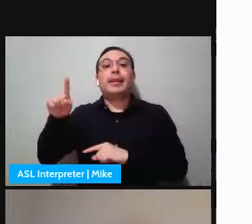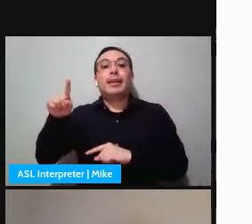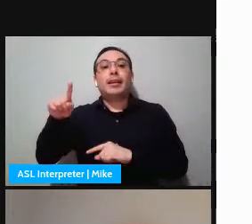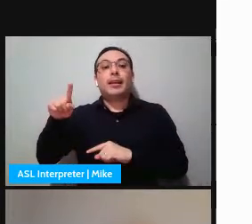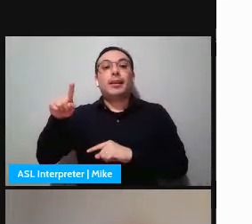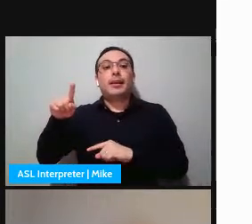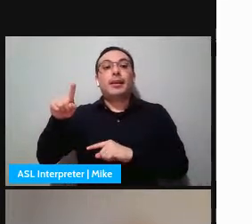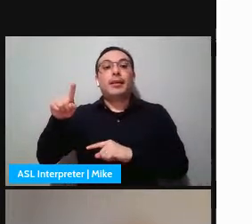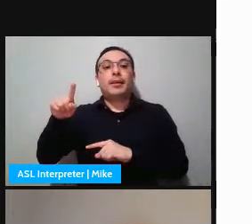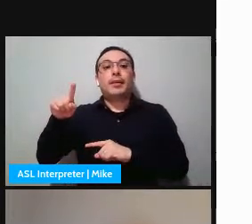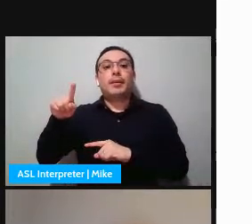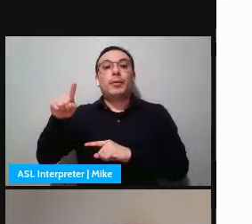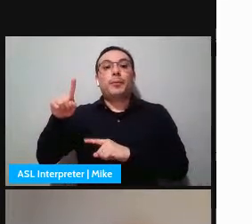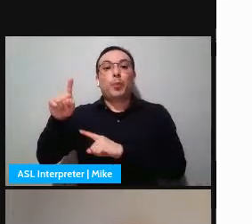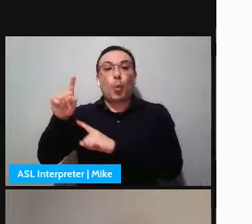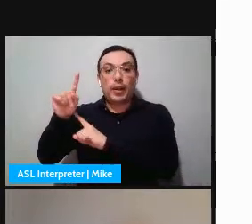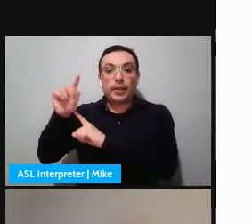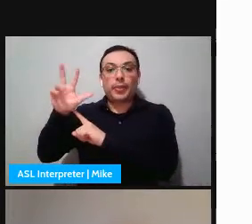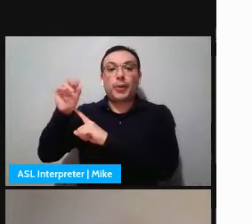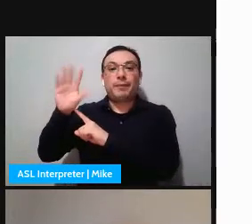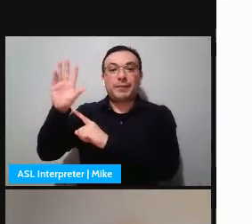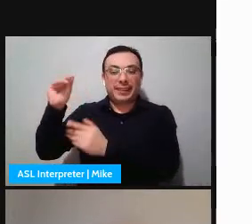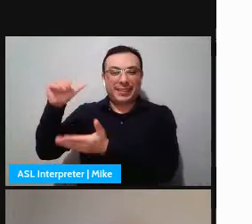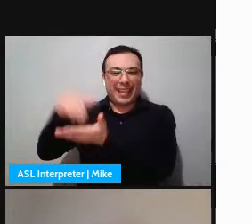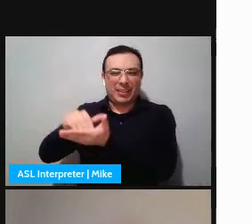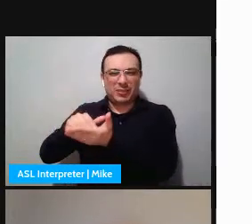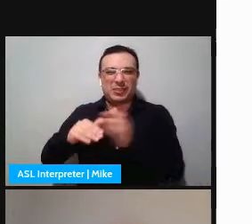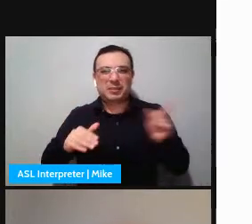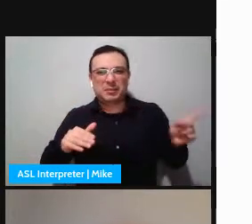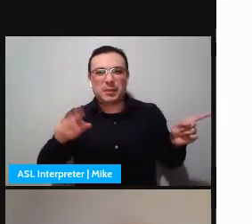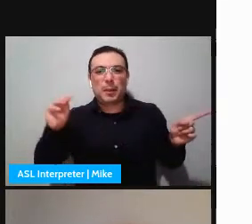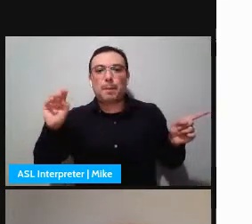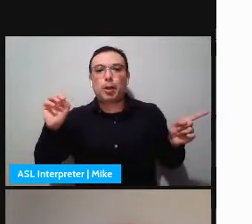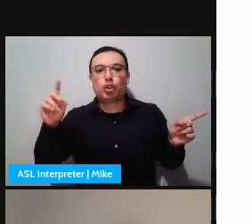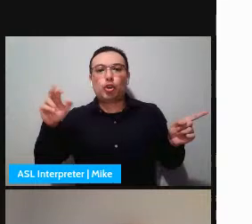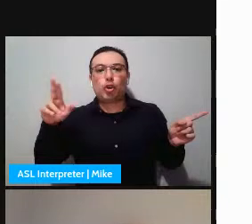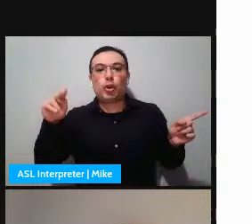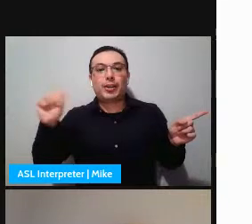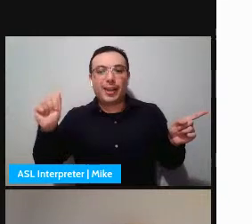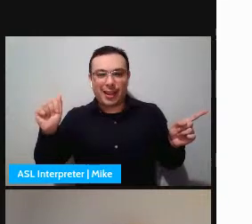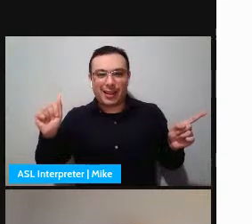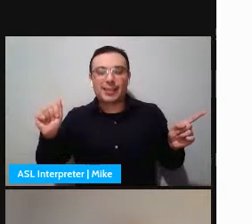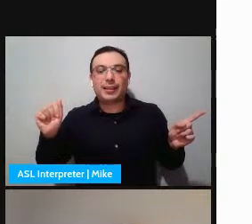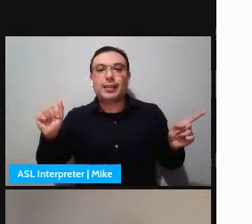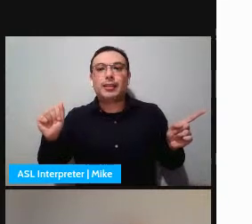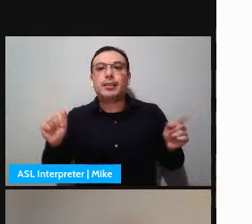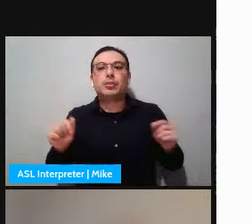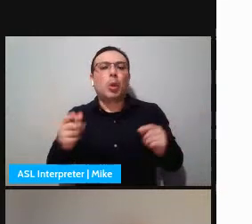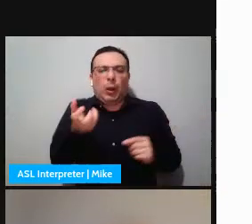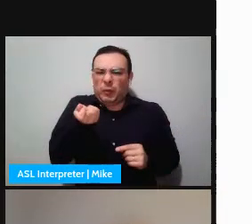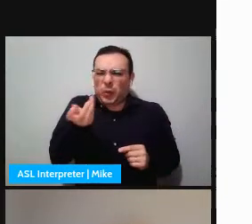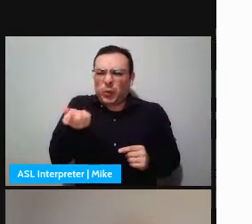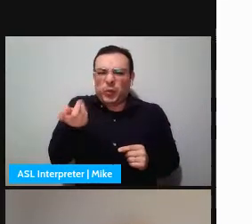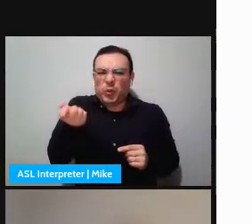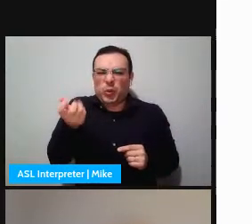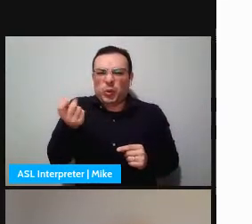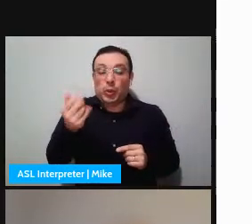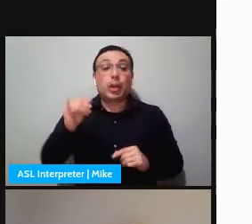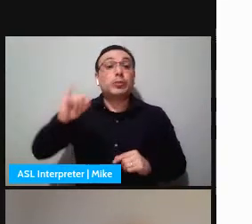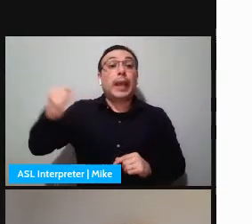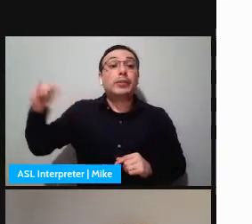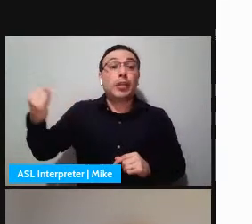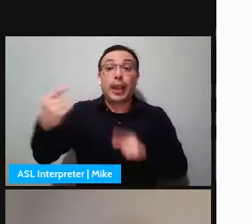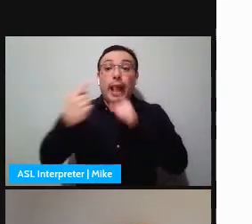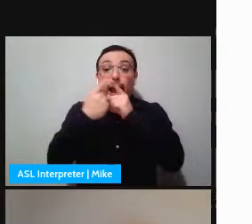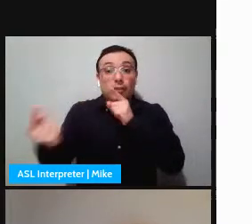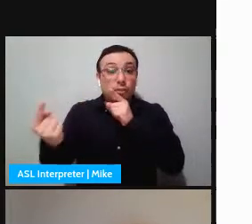350,000. We're still, Johnson & Johnson was just approved recently, so data is still pending on that. Again, for